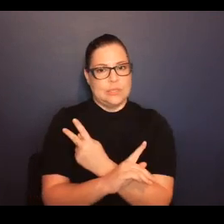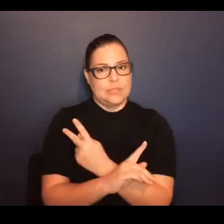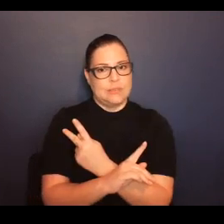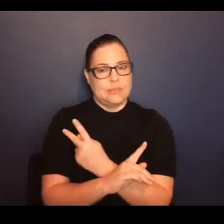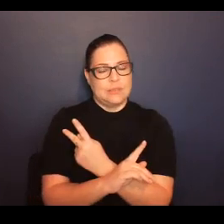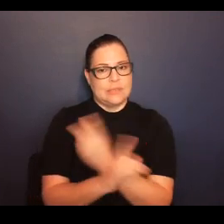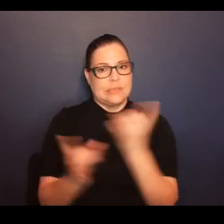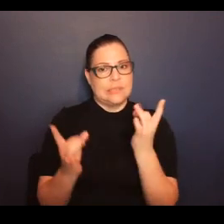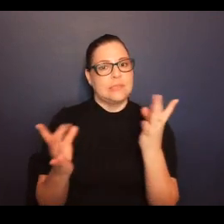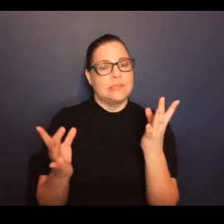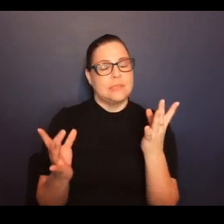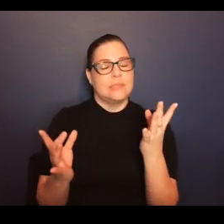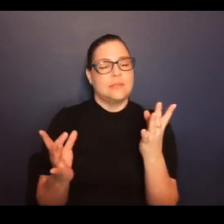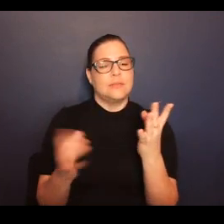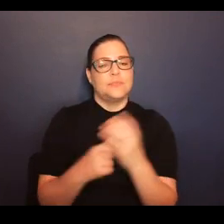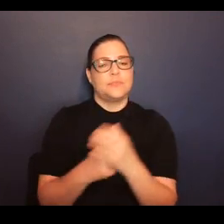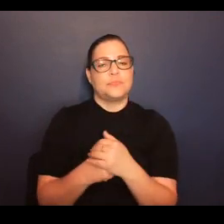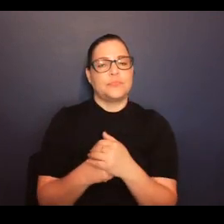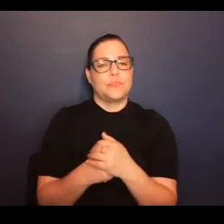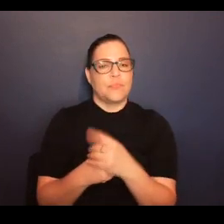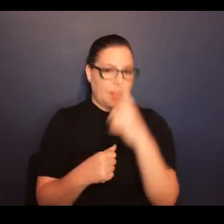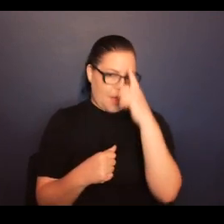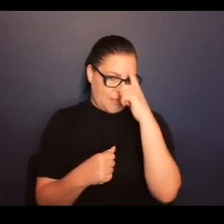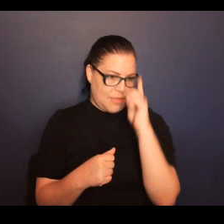And I think we're doing